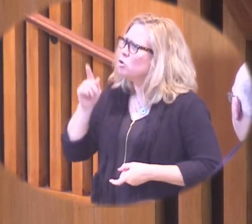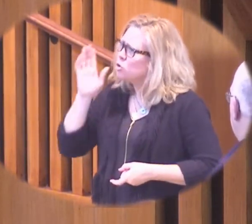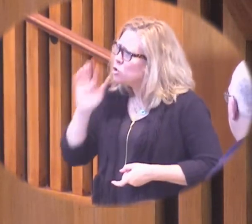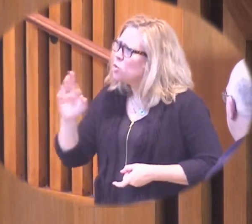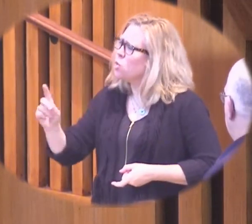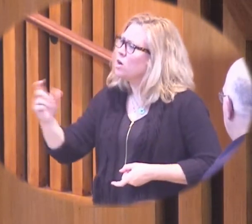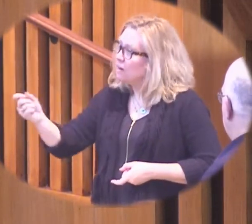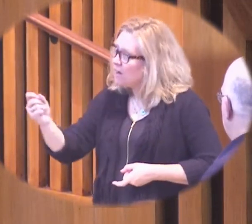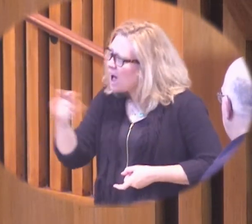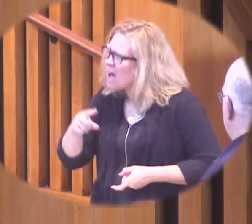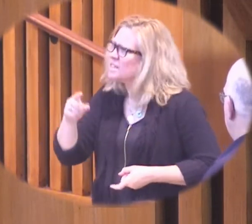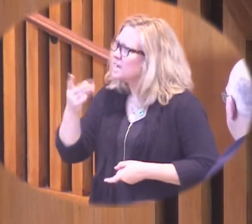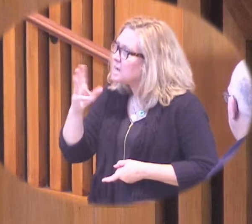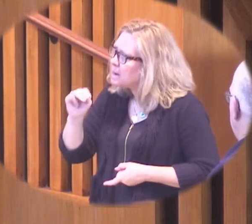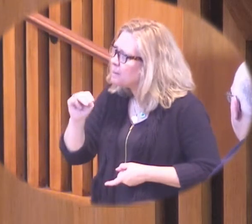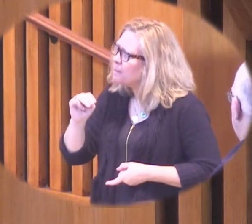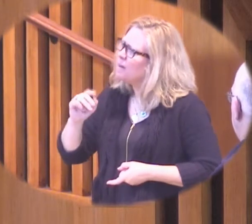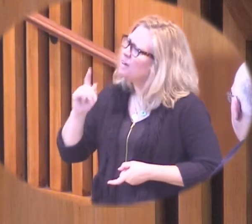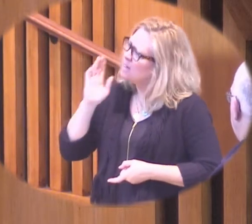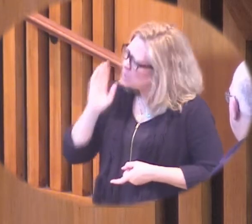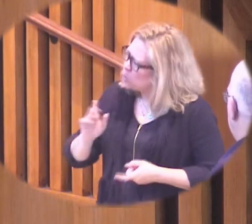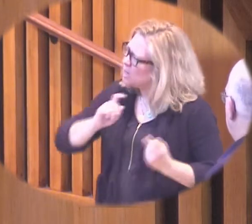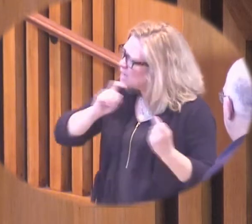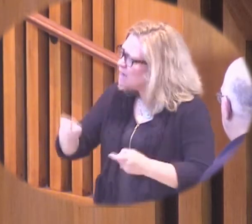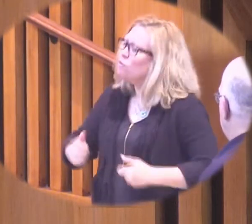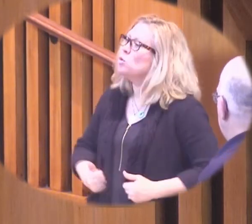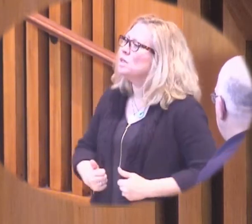he would have given you living water."